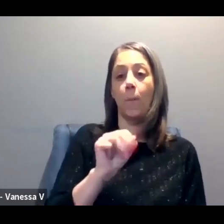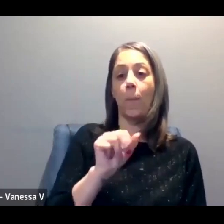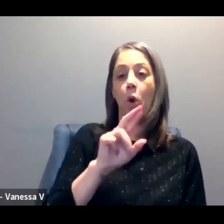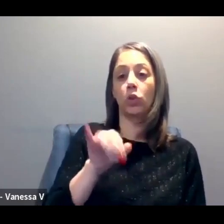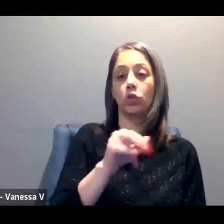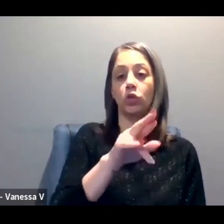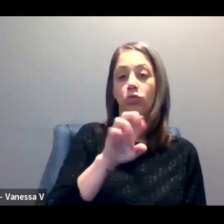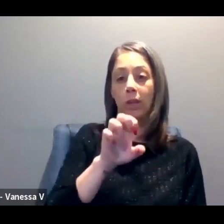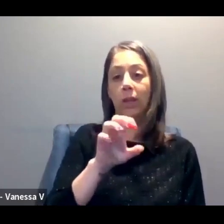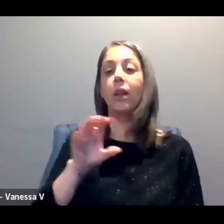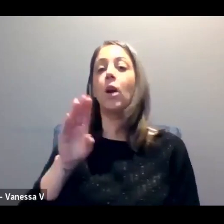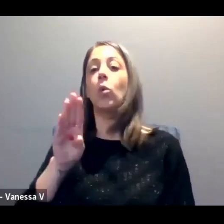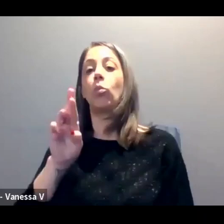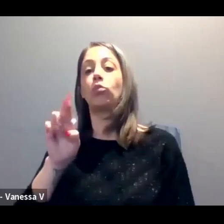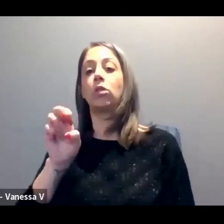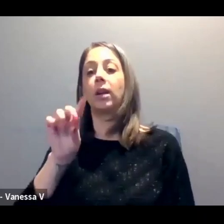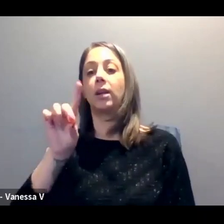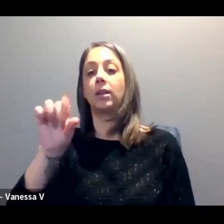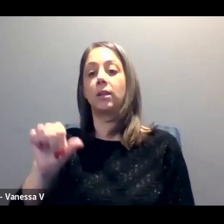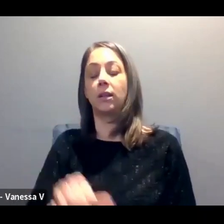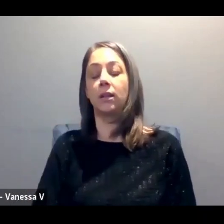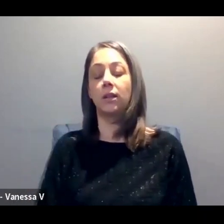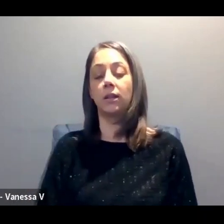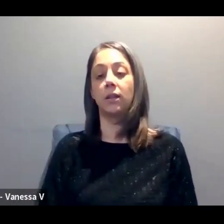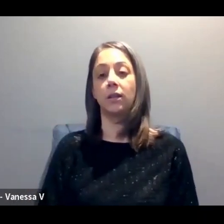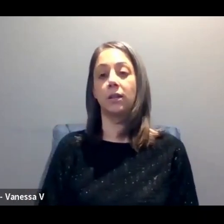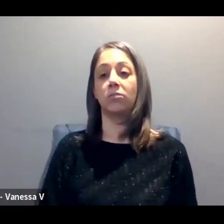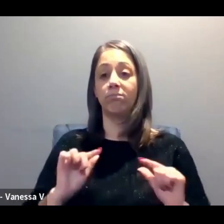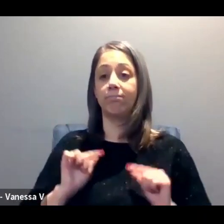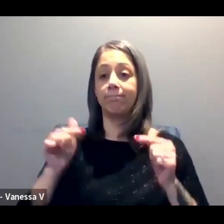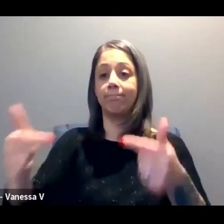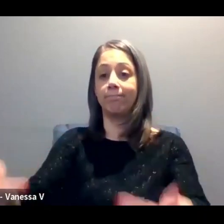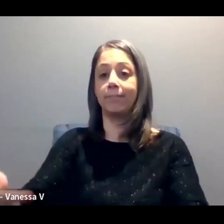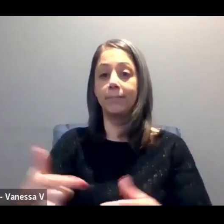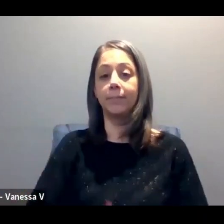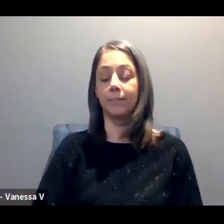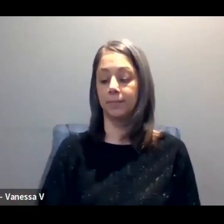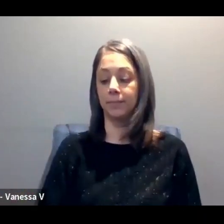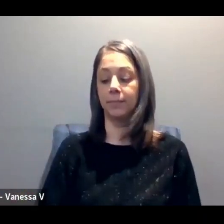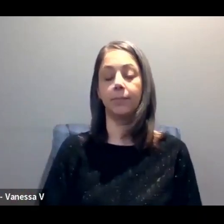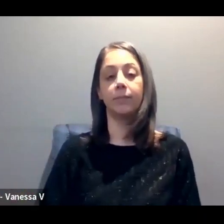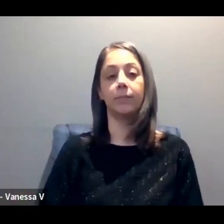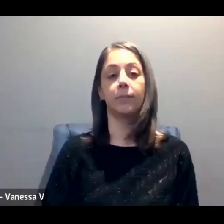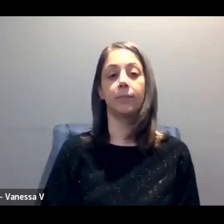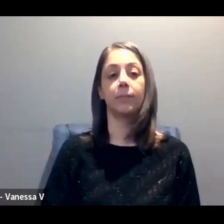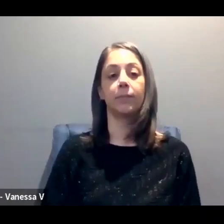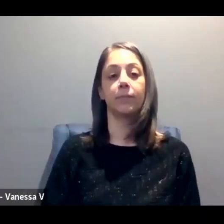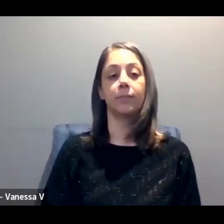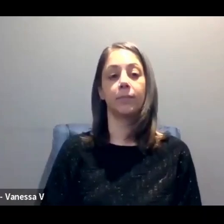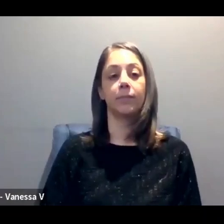Brenda, and turn things over to them.